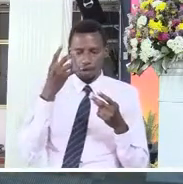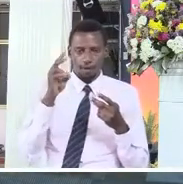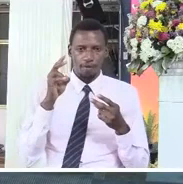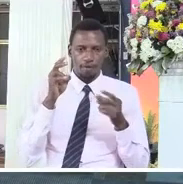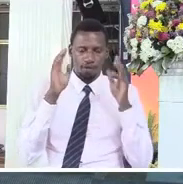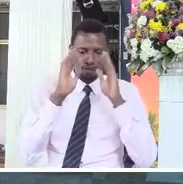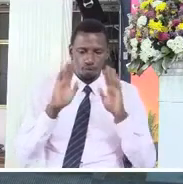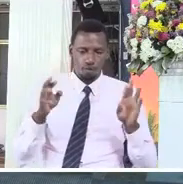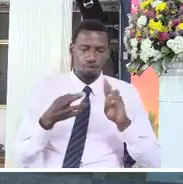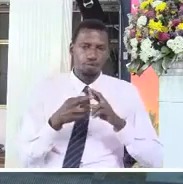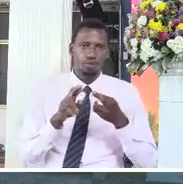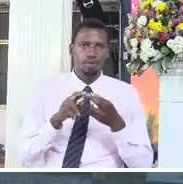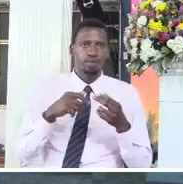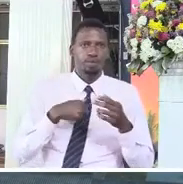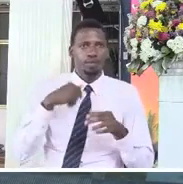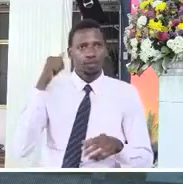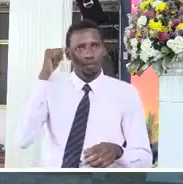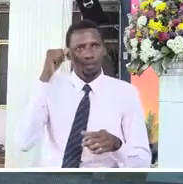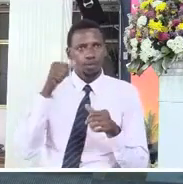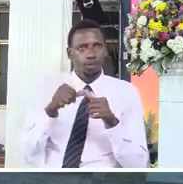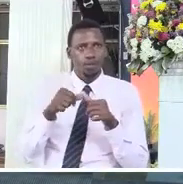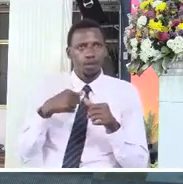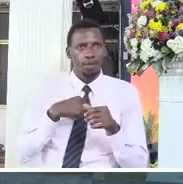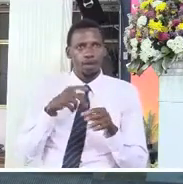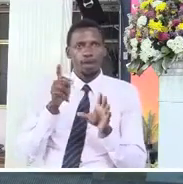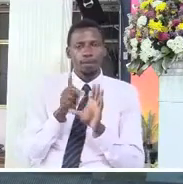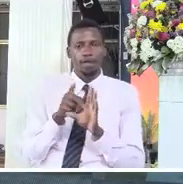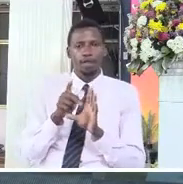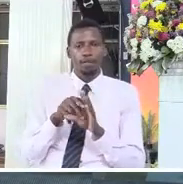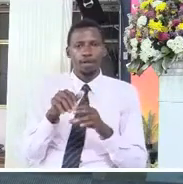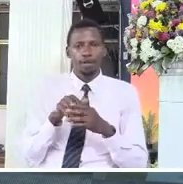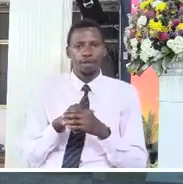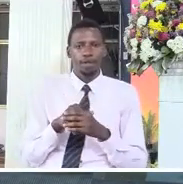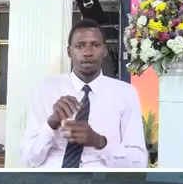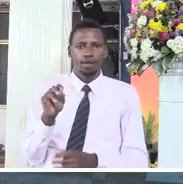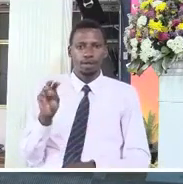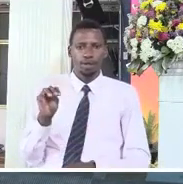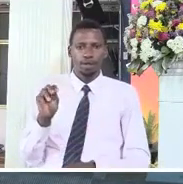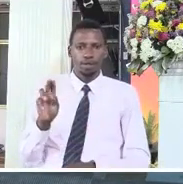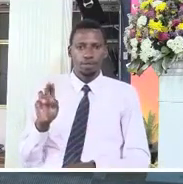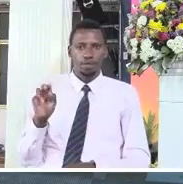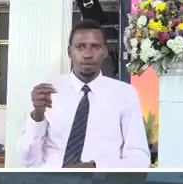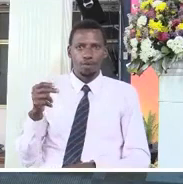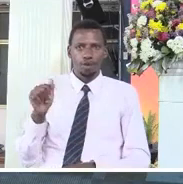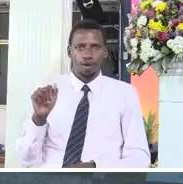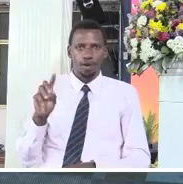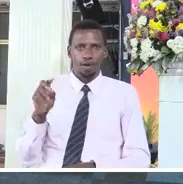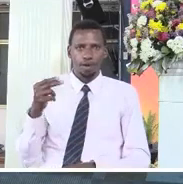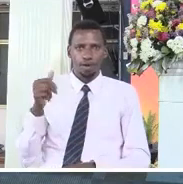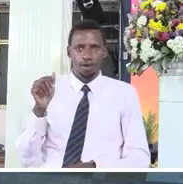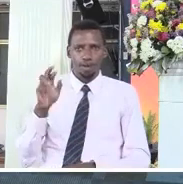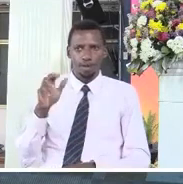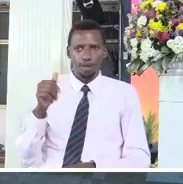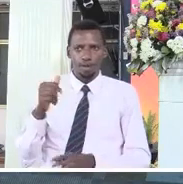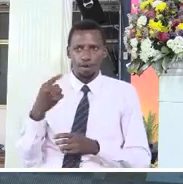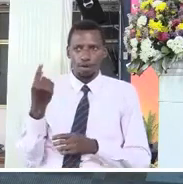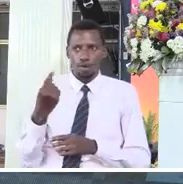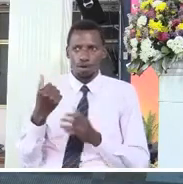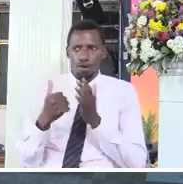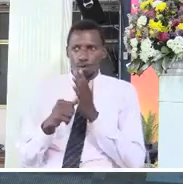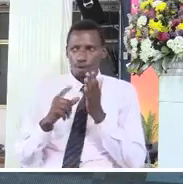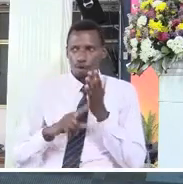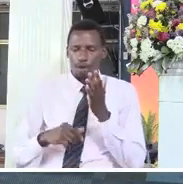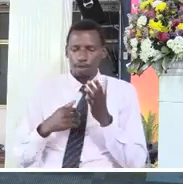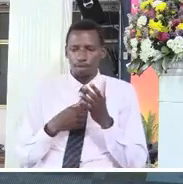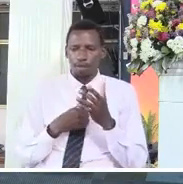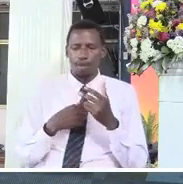Relation. I remember I used to even participate in Muhadhara, only that I was limited in Kiswahili. So, but